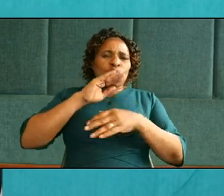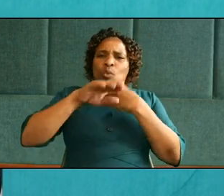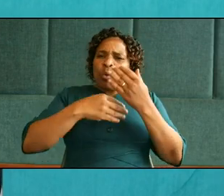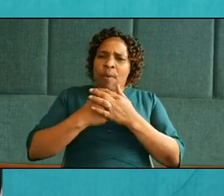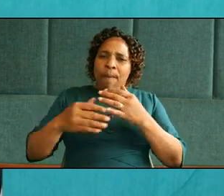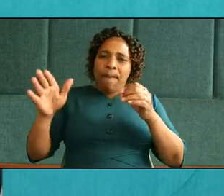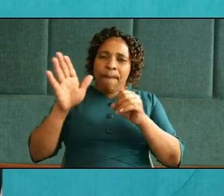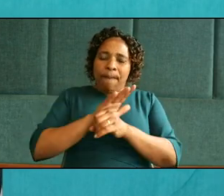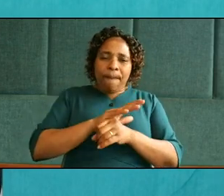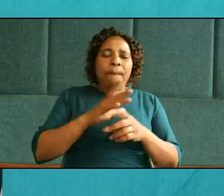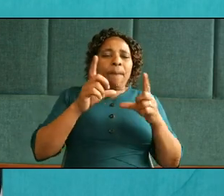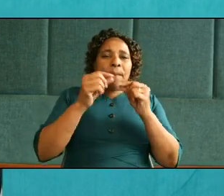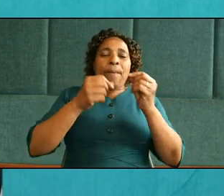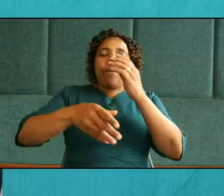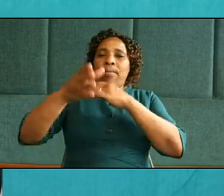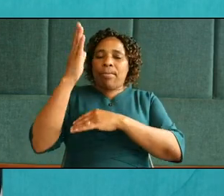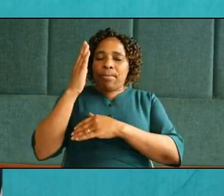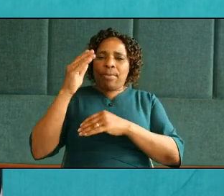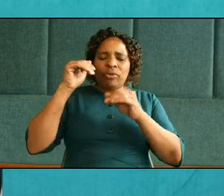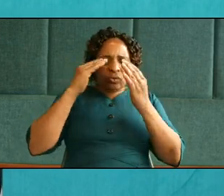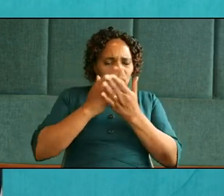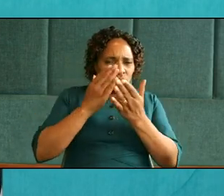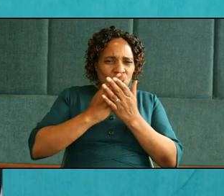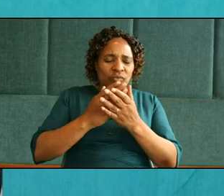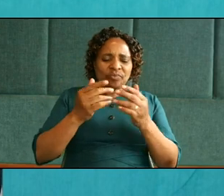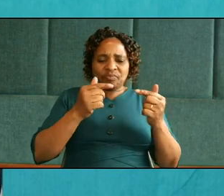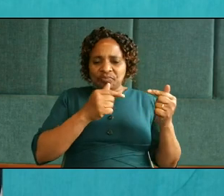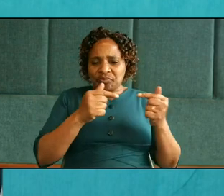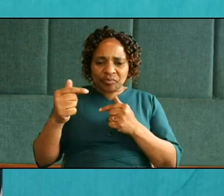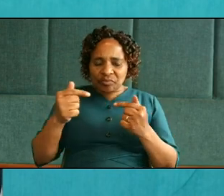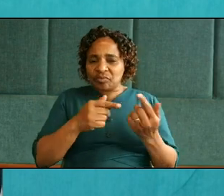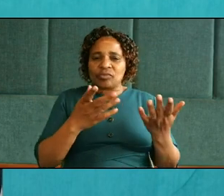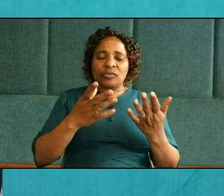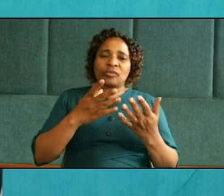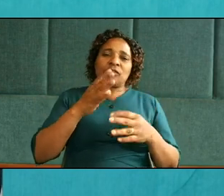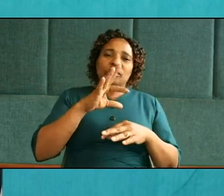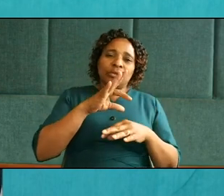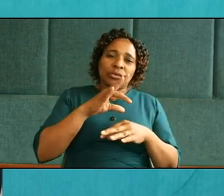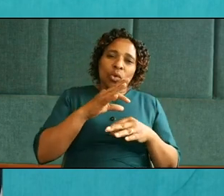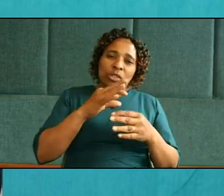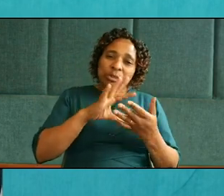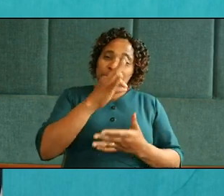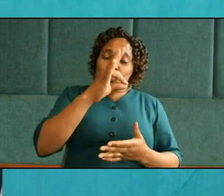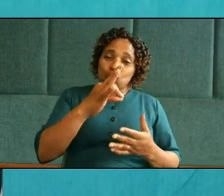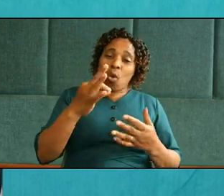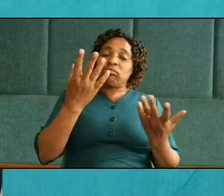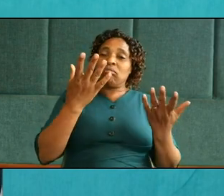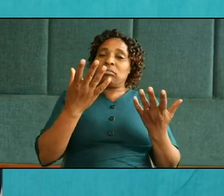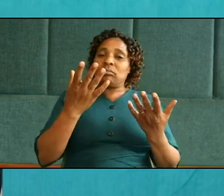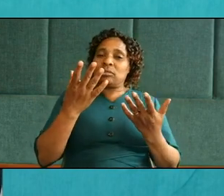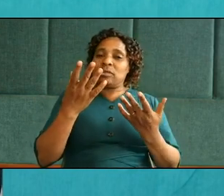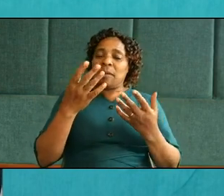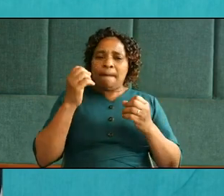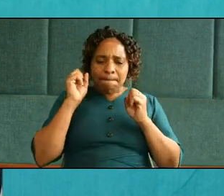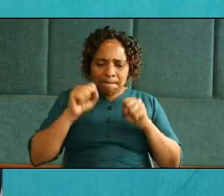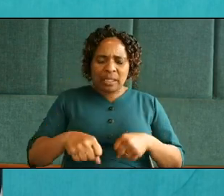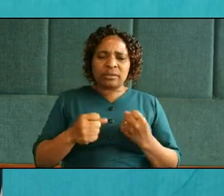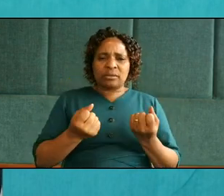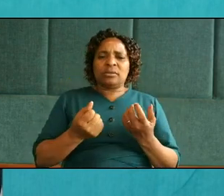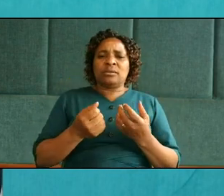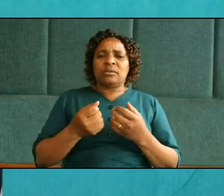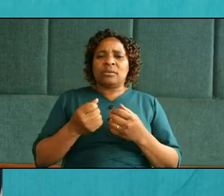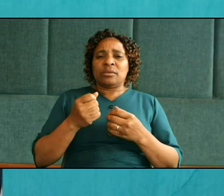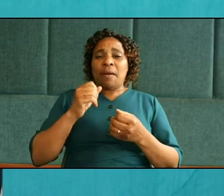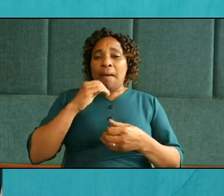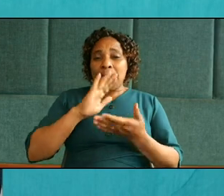God. So yes, we are in a spiritual war. And that is why Joshua was saying we need to be very courageous to keep